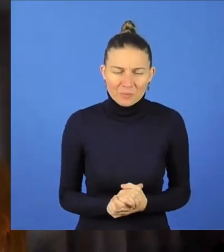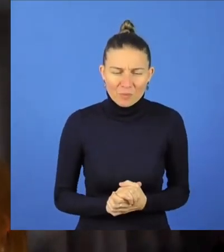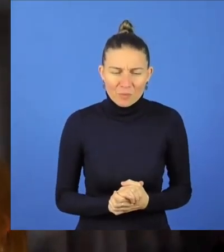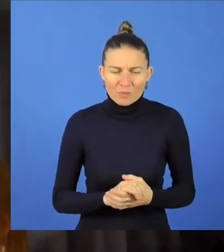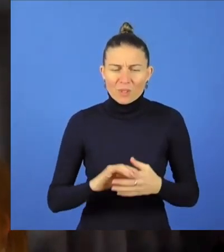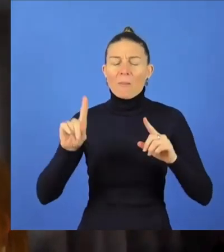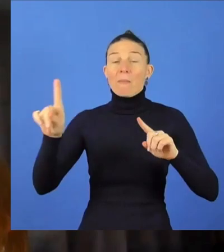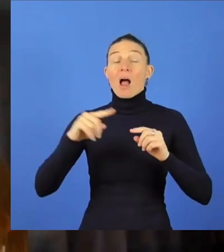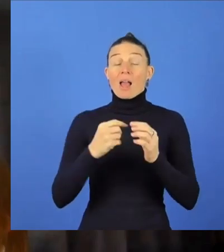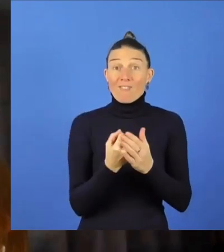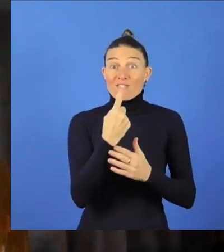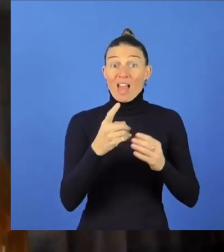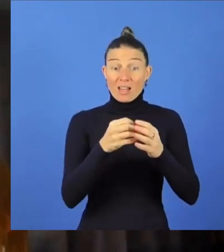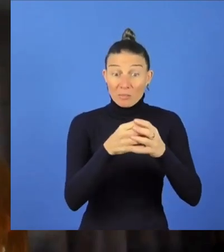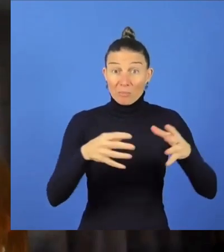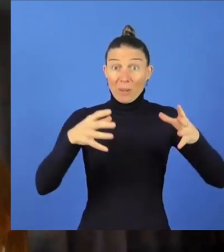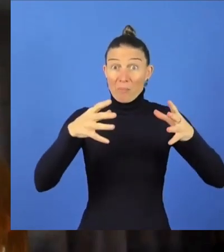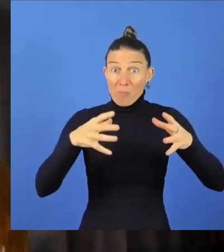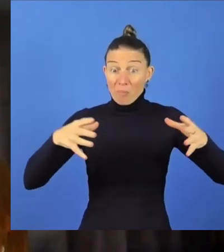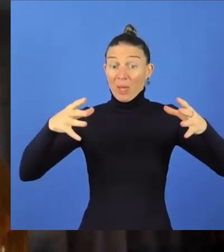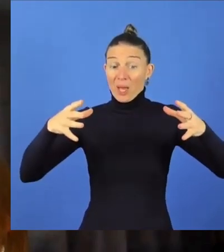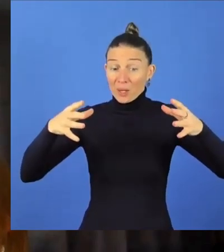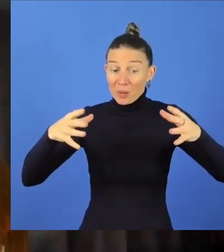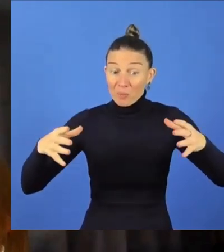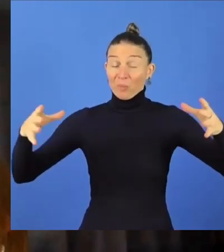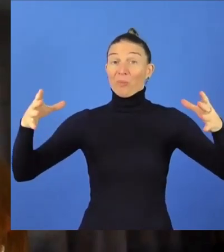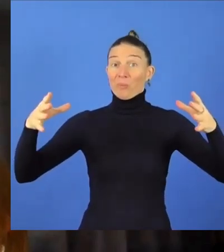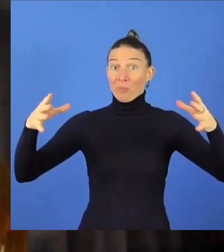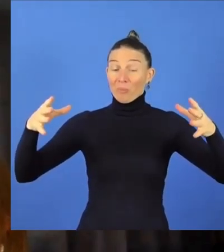ones, and now we do something